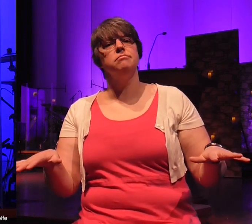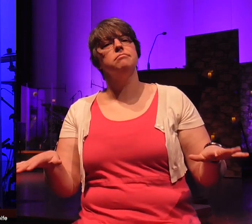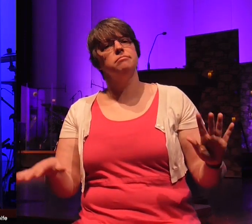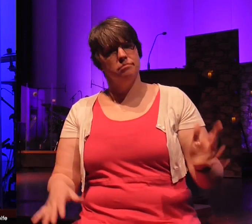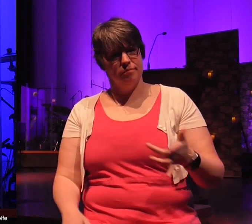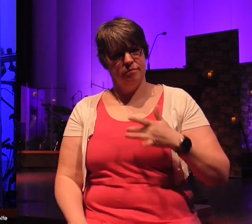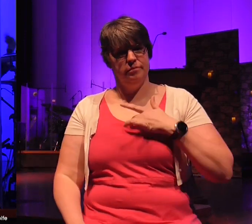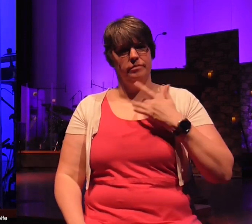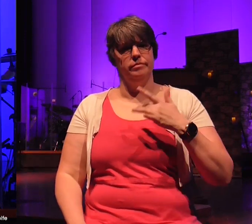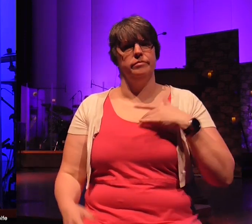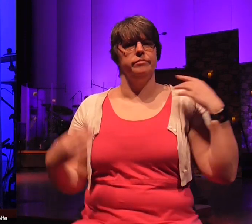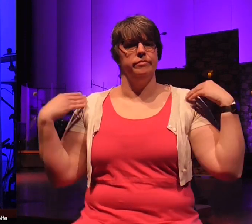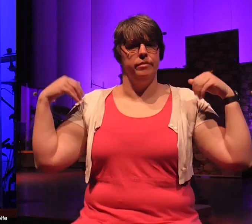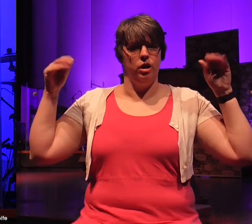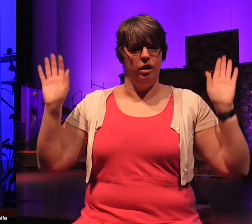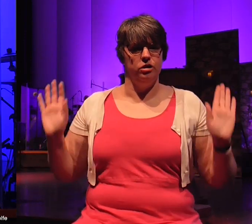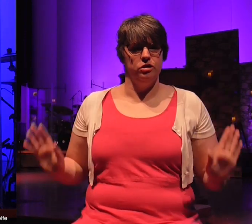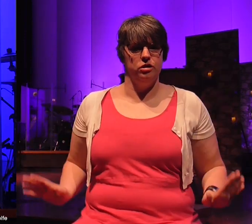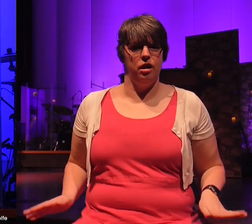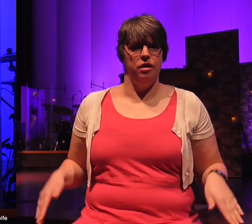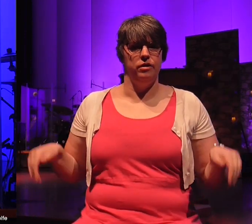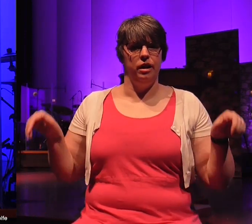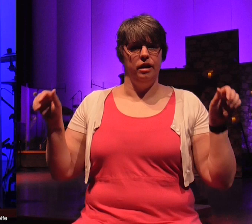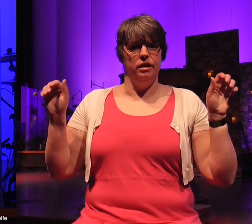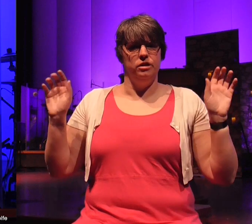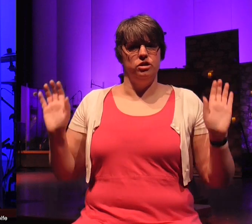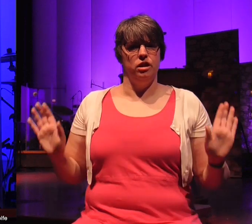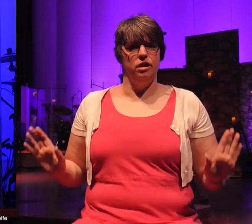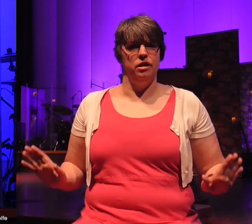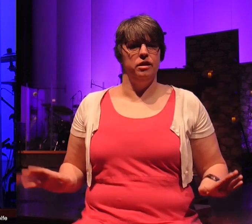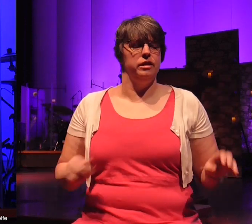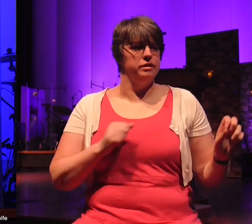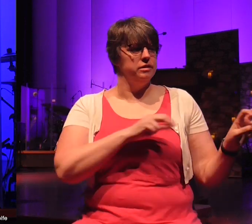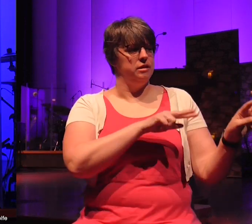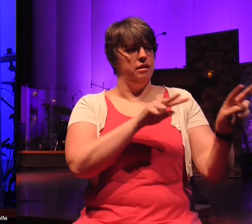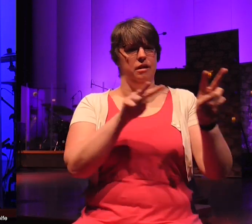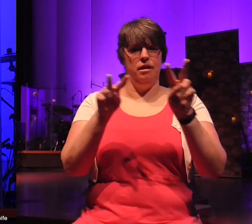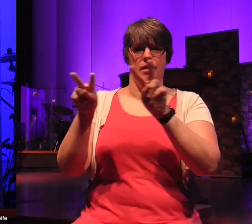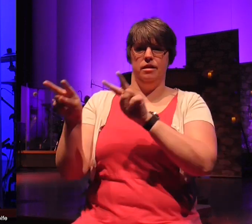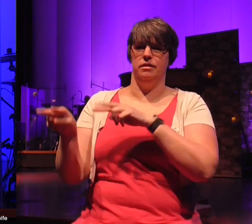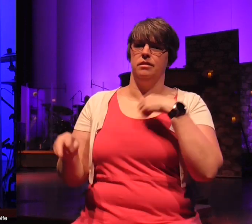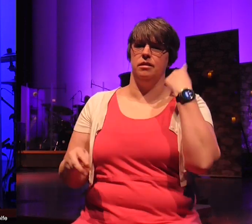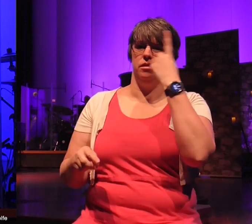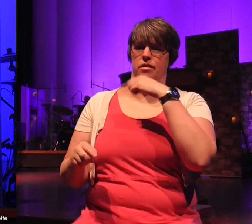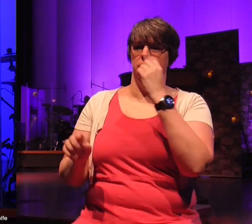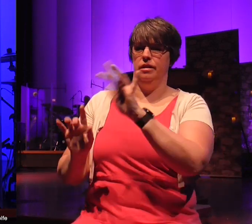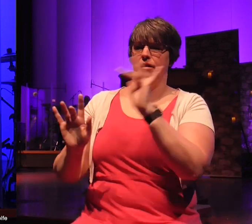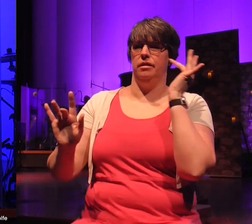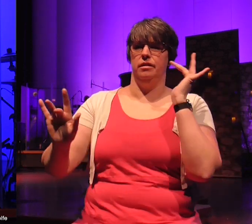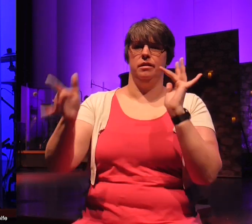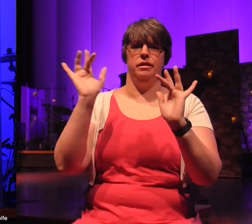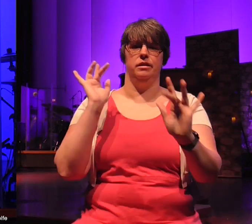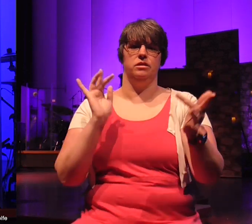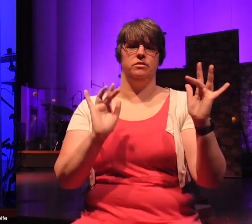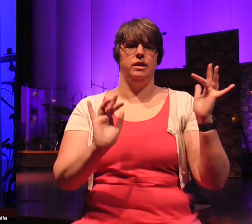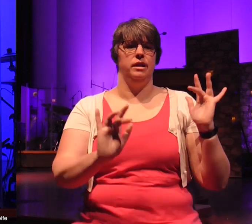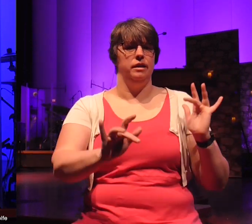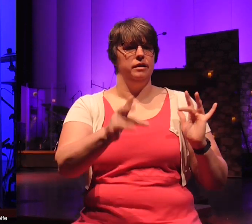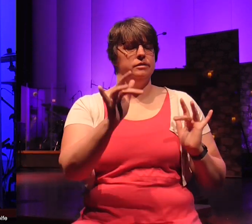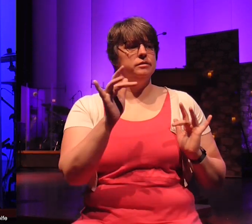grace. I can hear the brush of angel wings. I see glory on